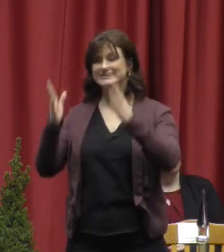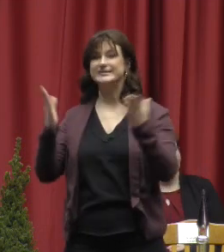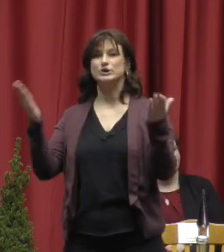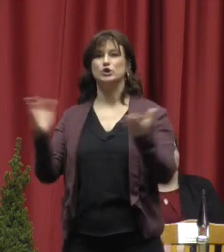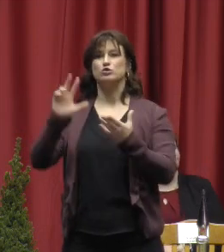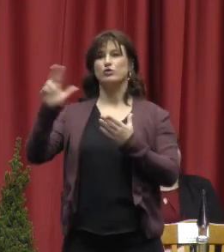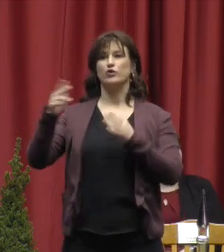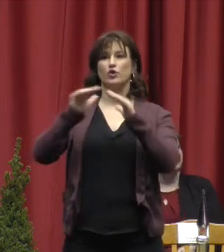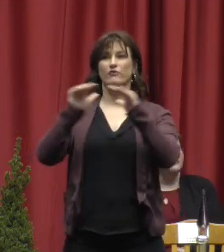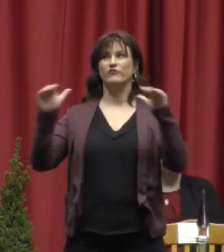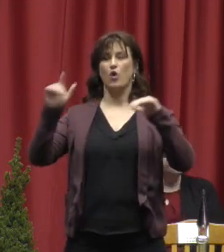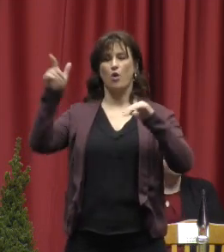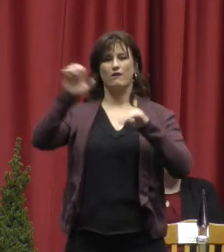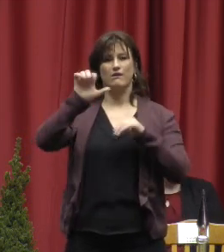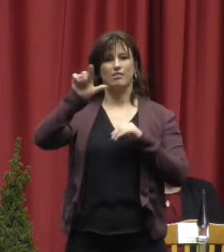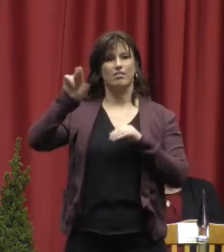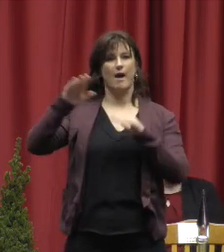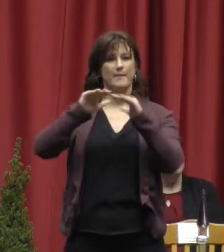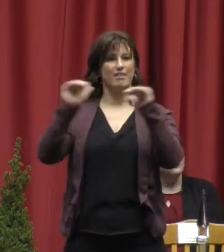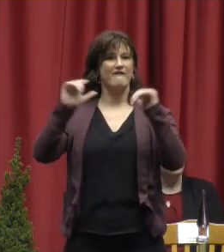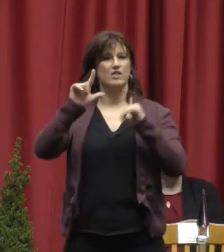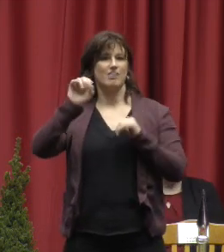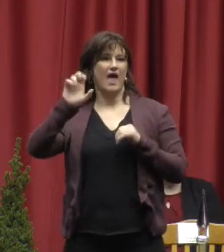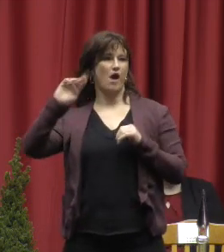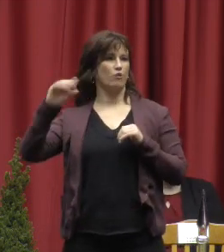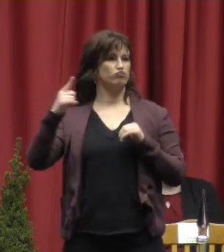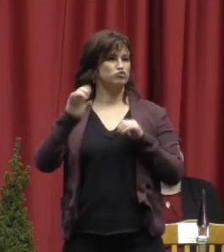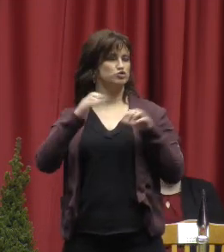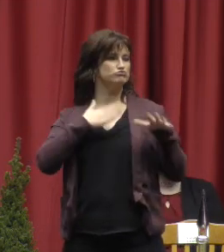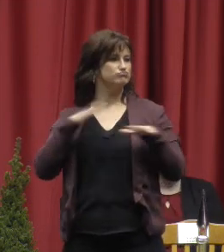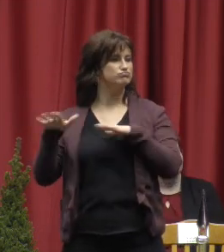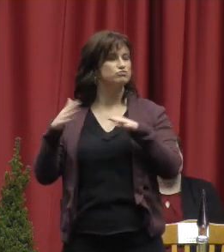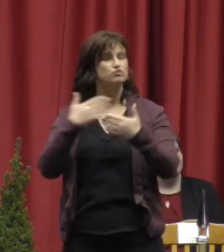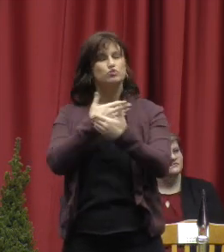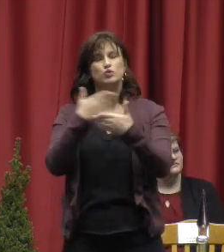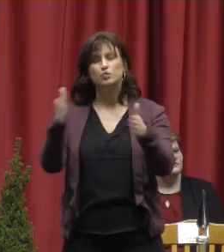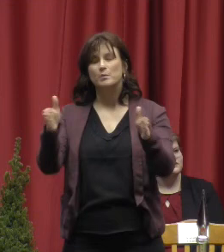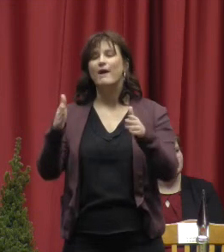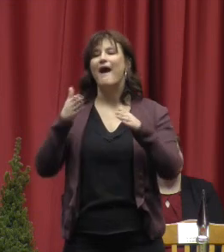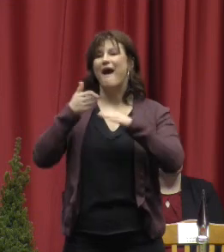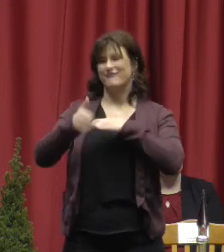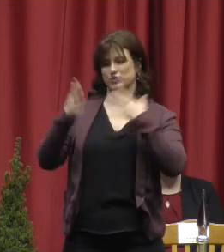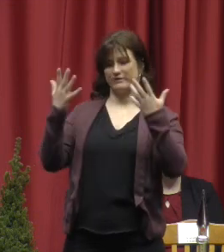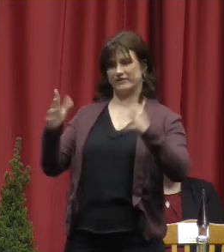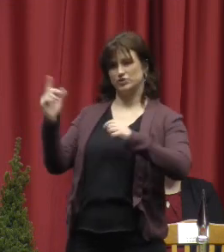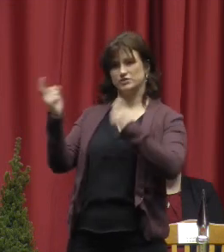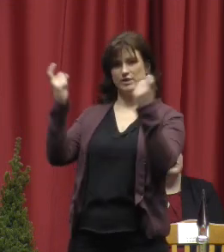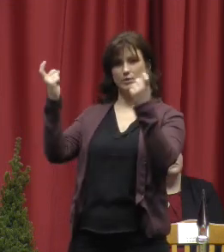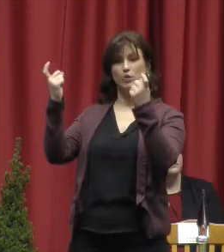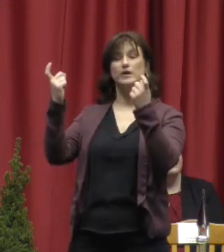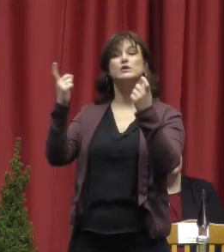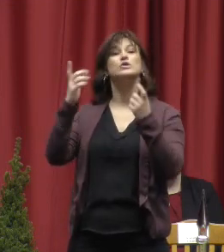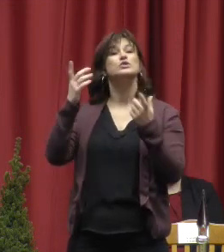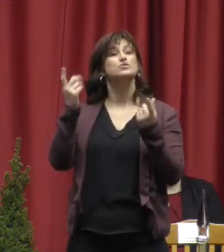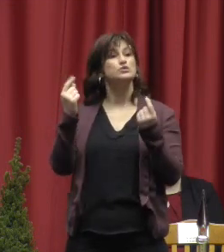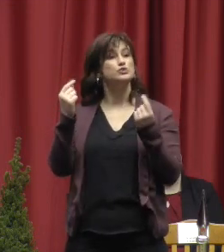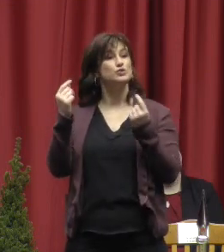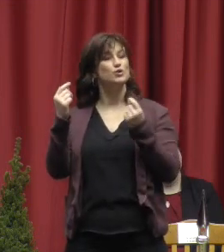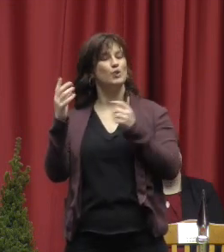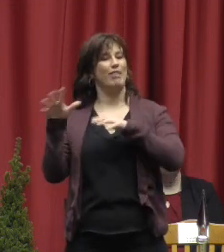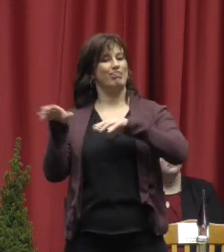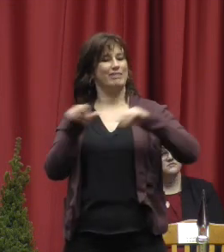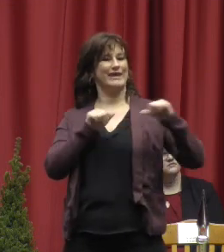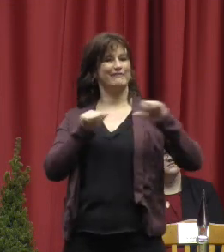the club level lounge following the ceremony. Please exit to the east side concourse, go up